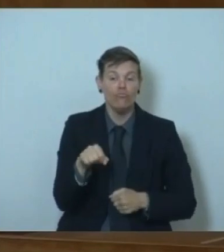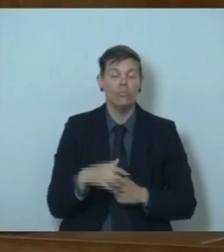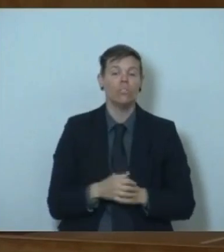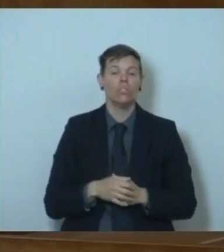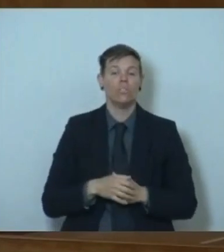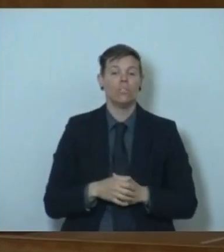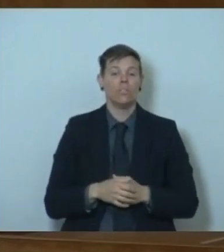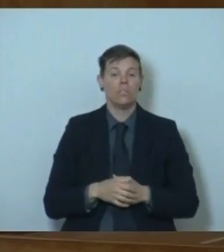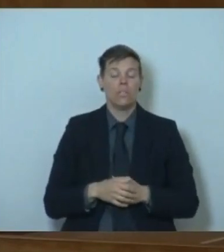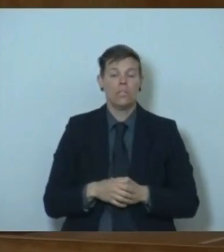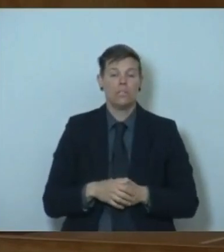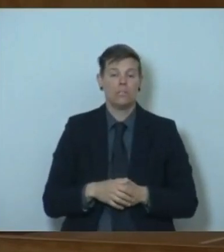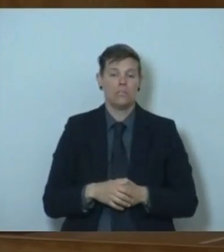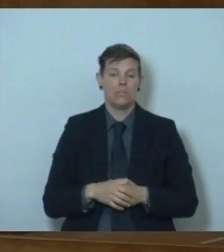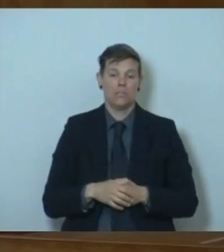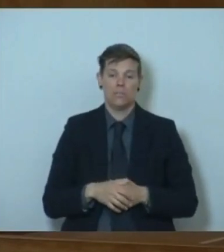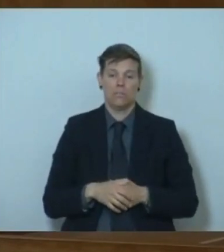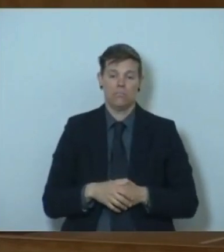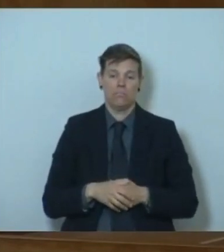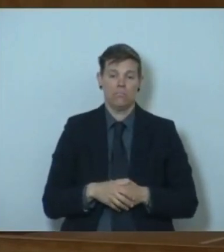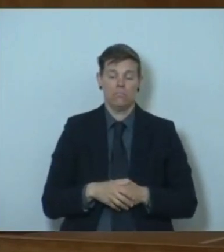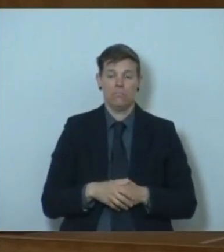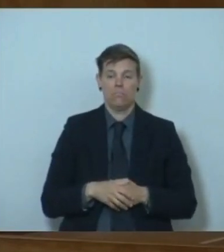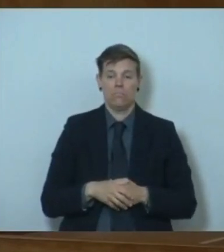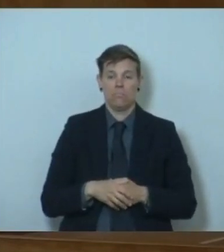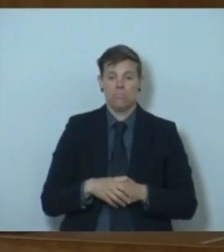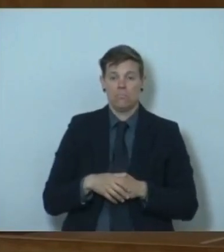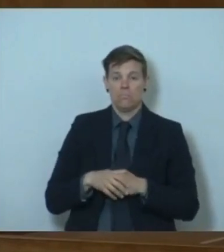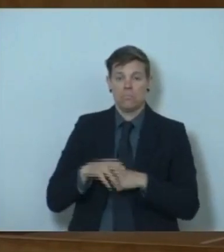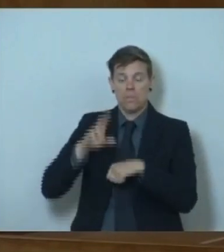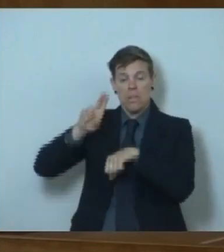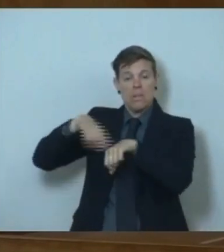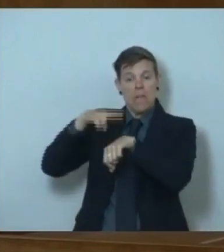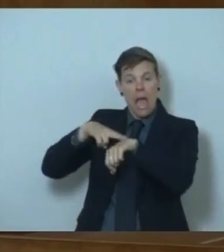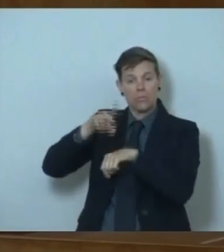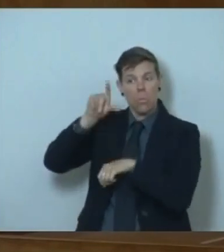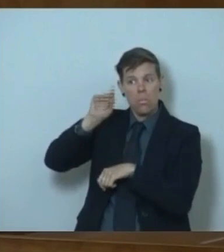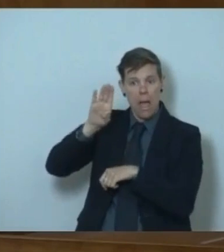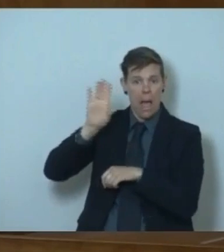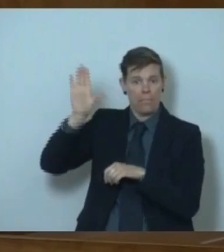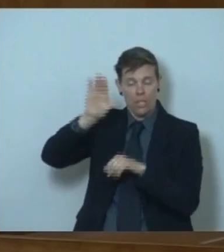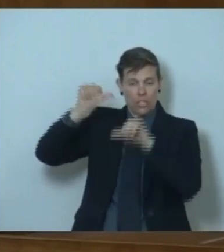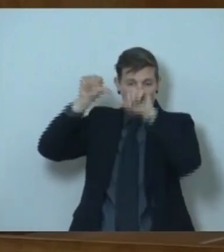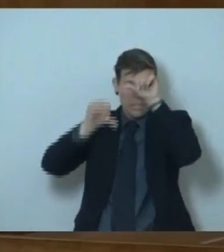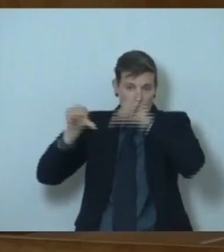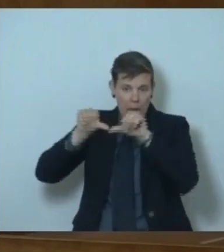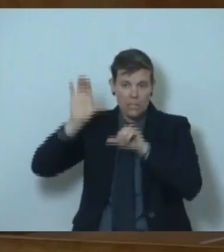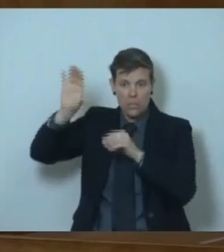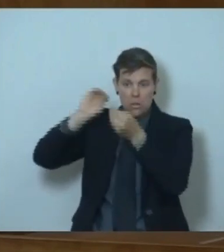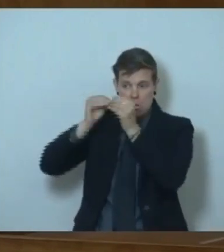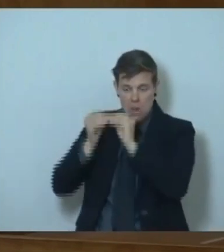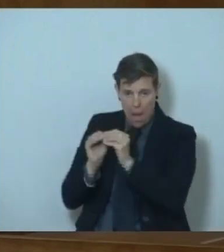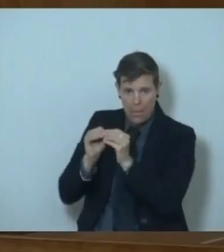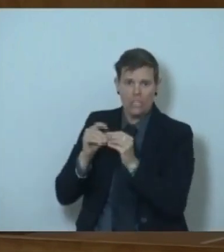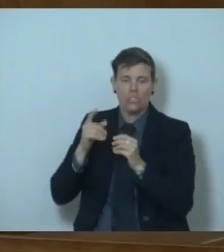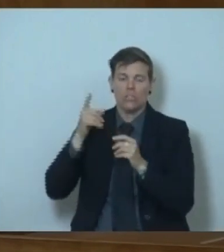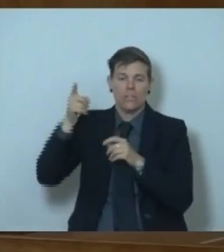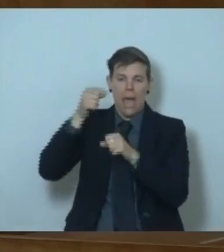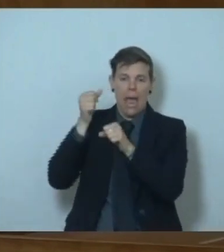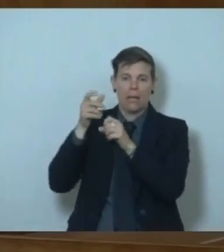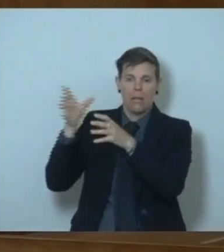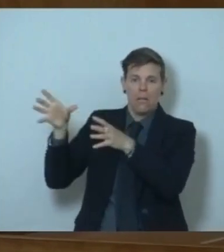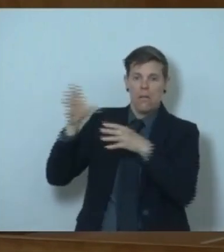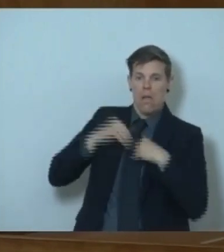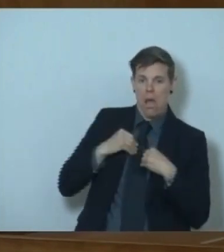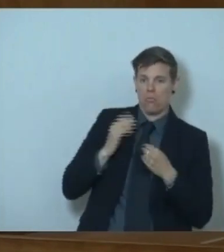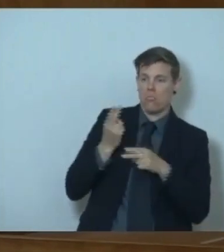presented and adopted ours because that level of travel does correlate the best with new cases. So we feel good about it, but you're right